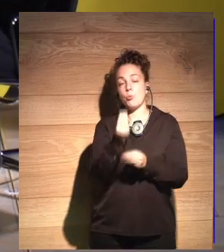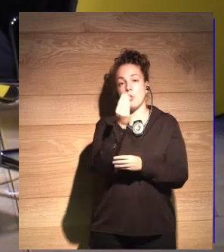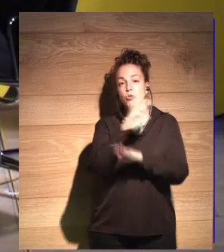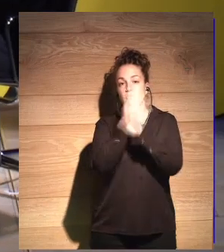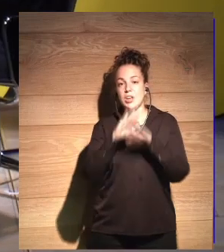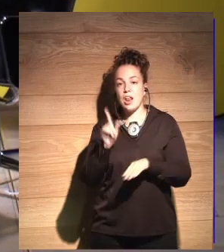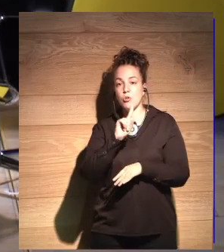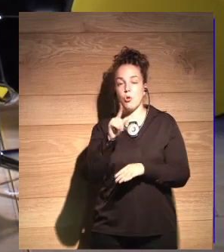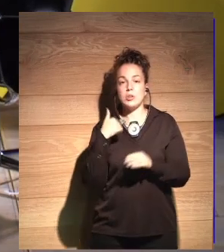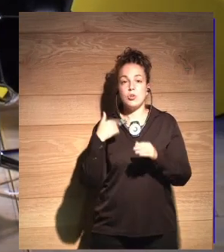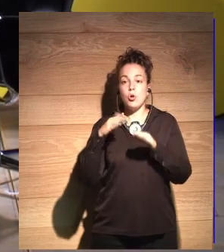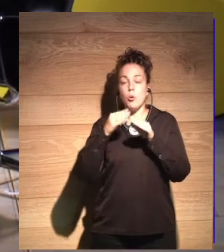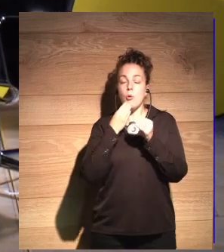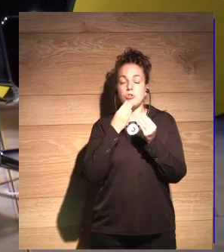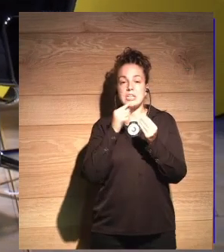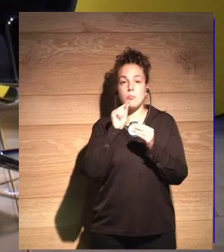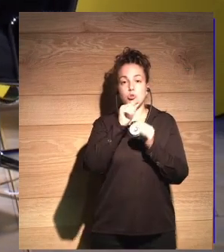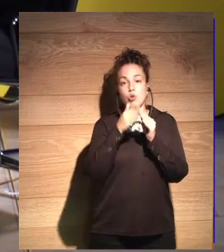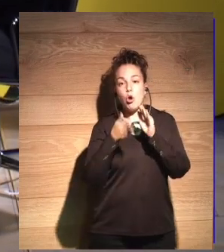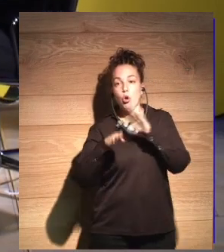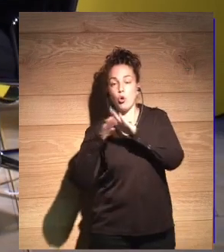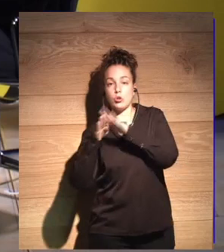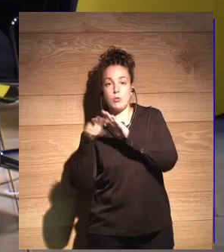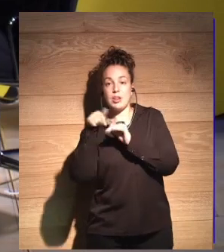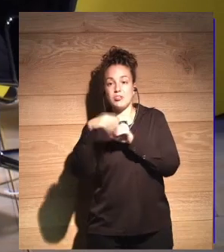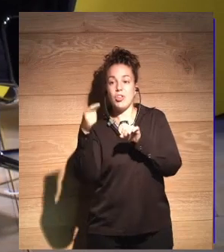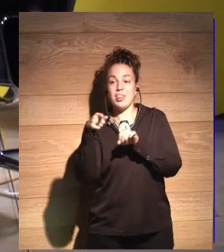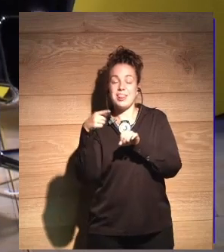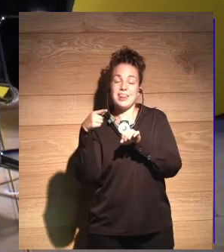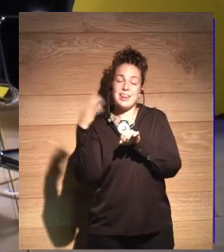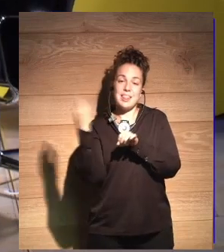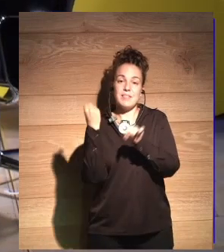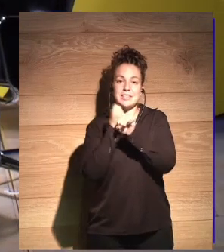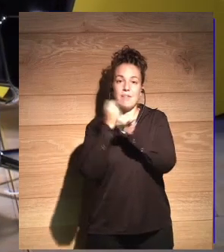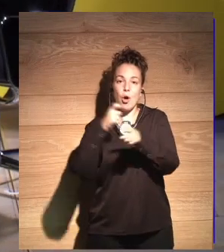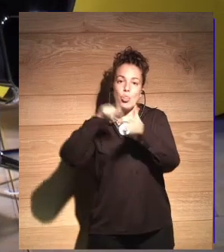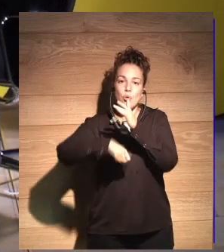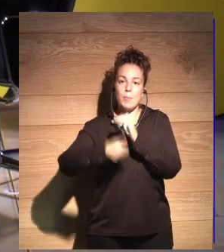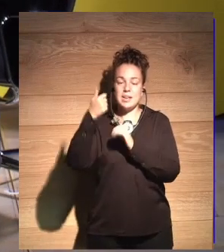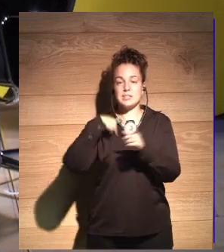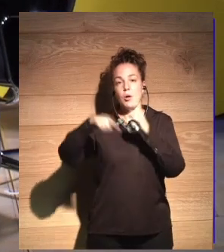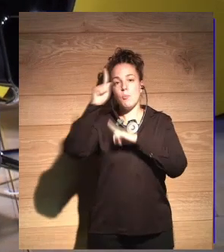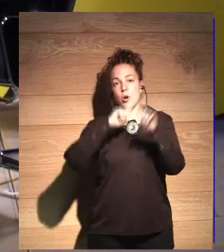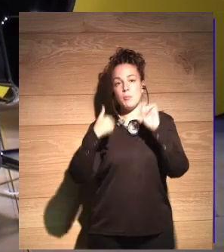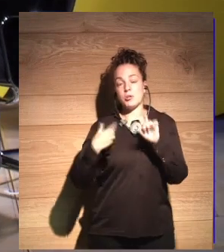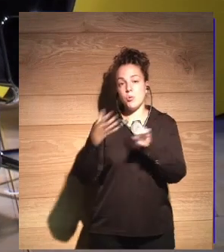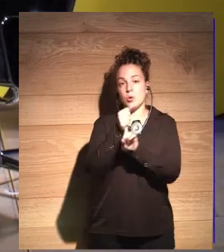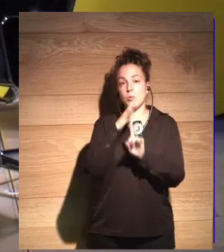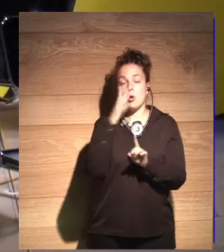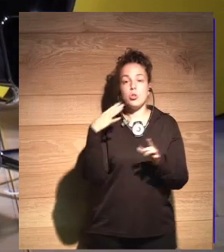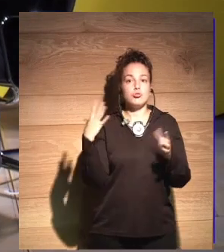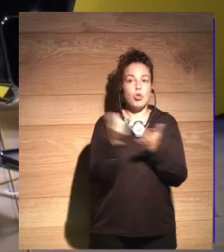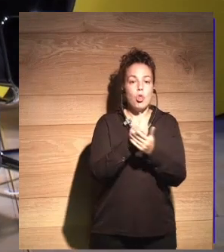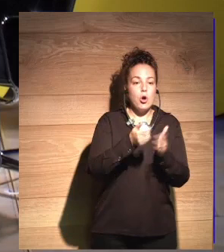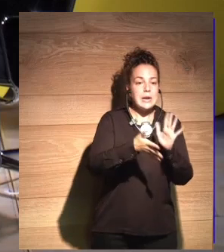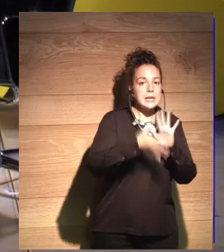direction, and you have to work harder. And that is one of the problems that I find that people don't. Everything's supposed to be fast and easy, and it's like, great.